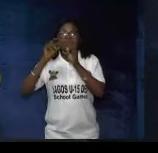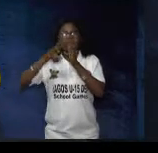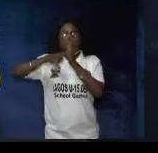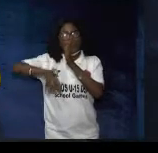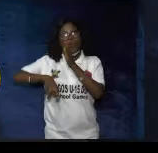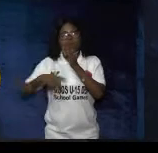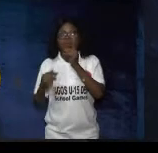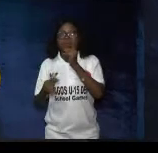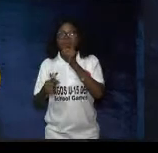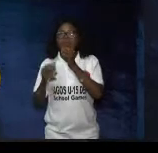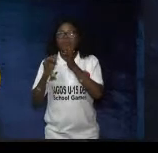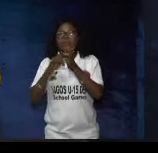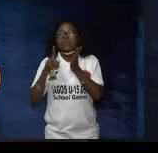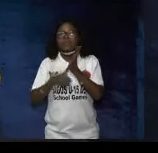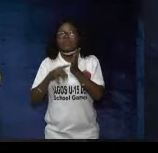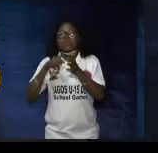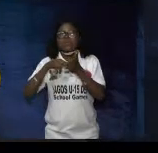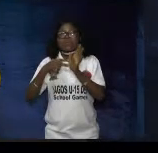no overlap,